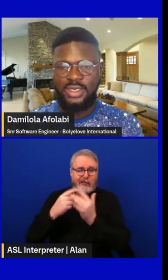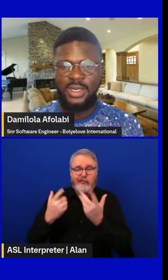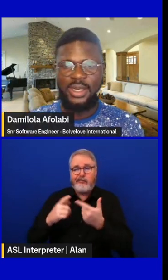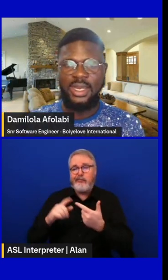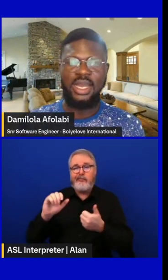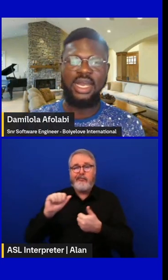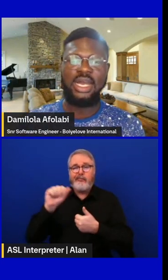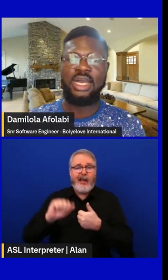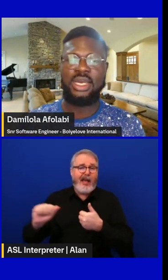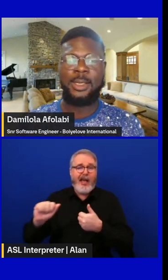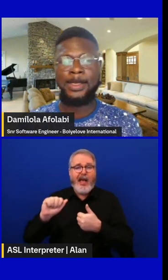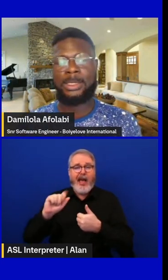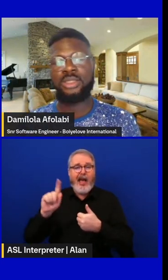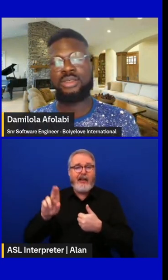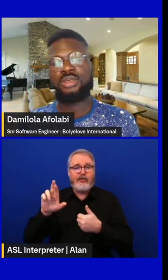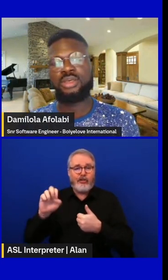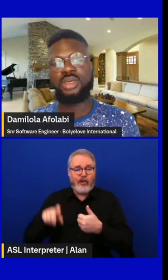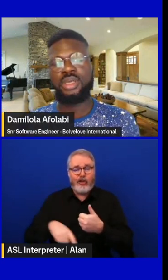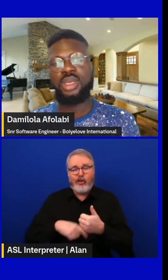Azure,